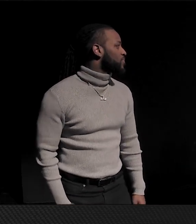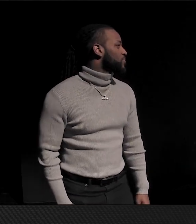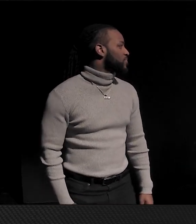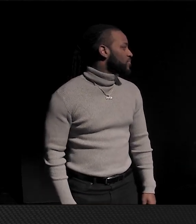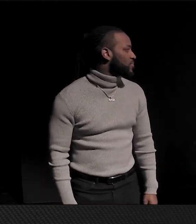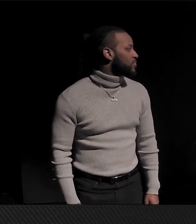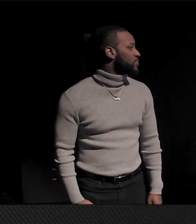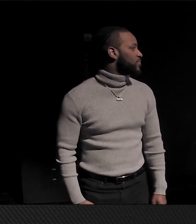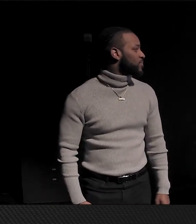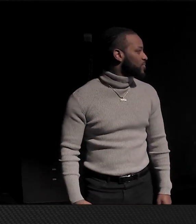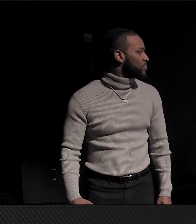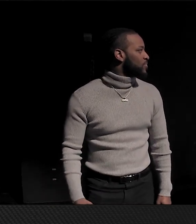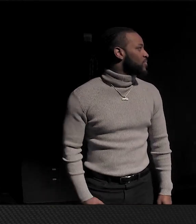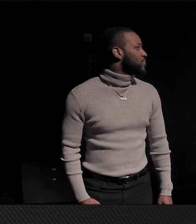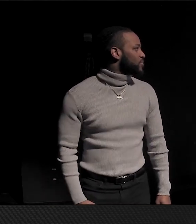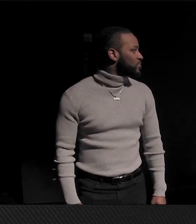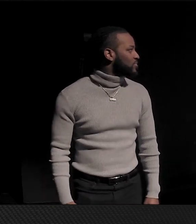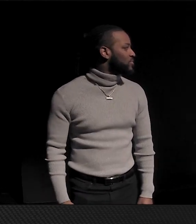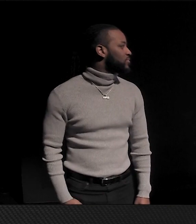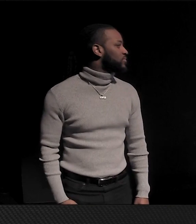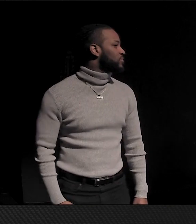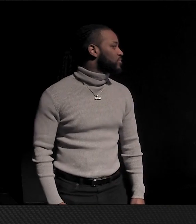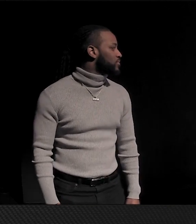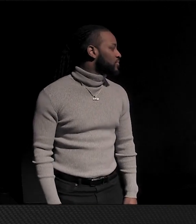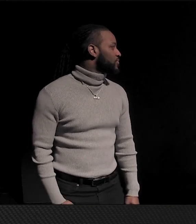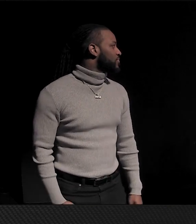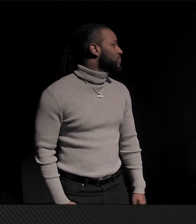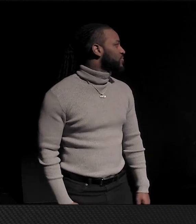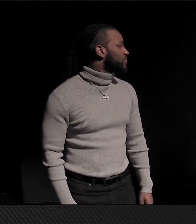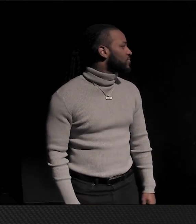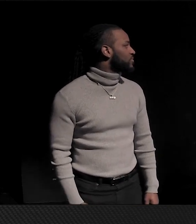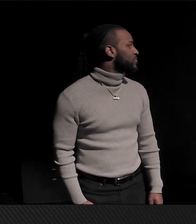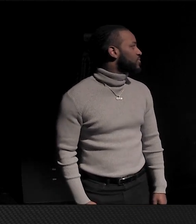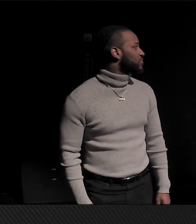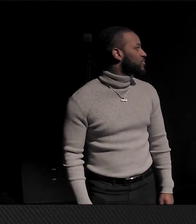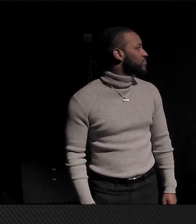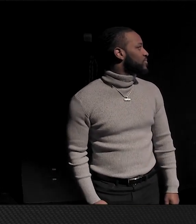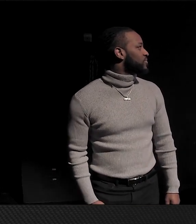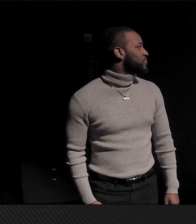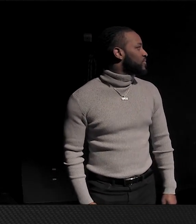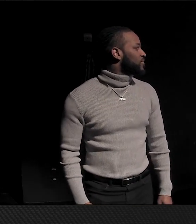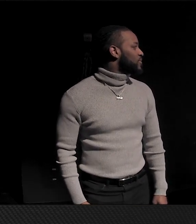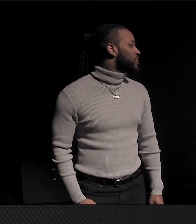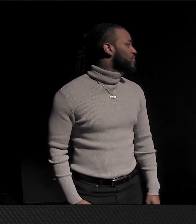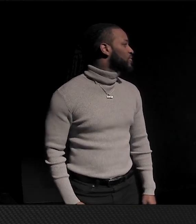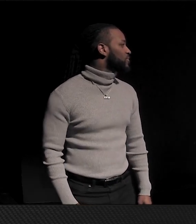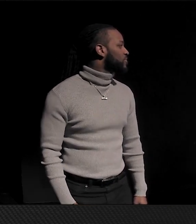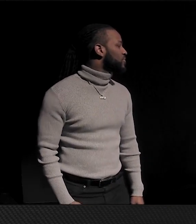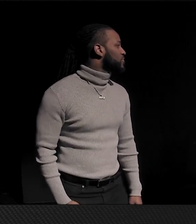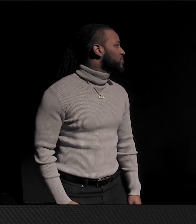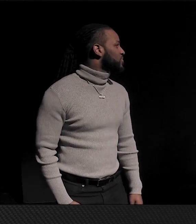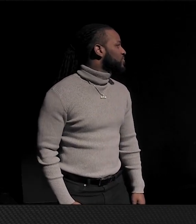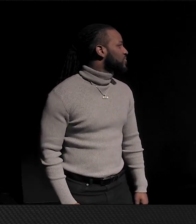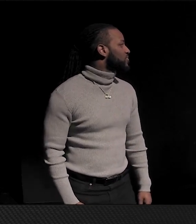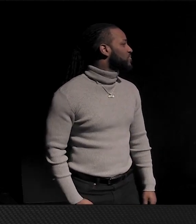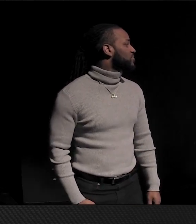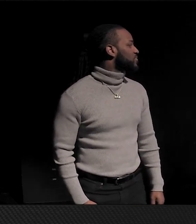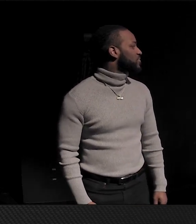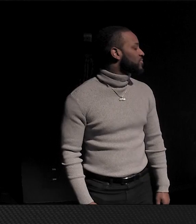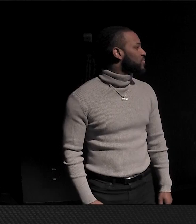So much power. No name is high. No name is great.